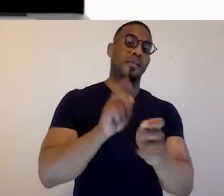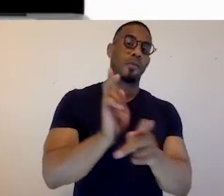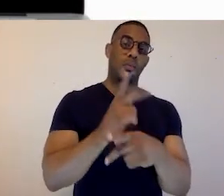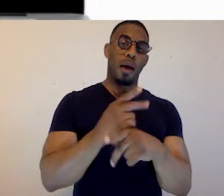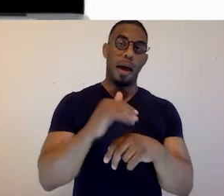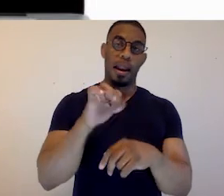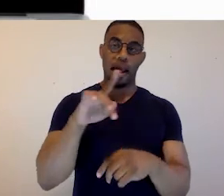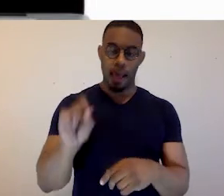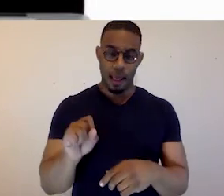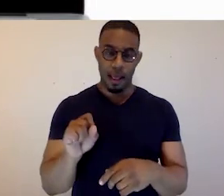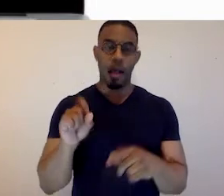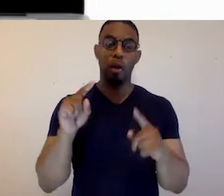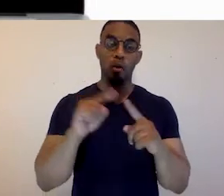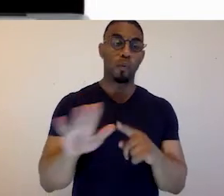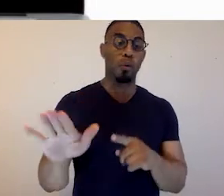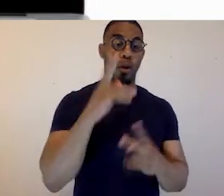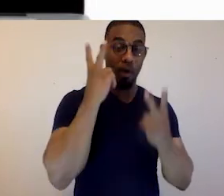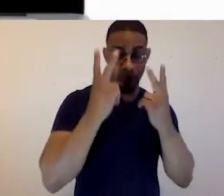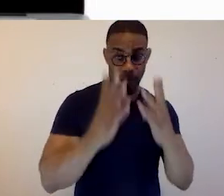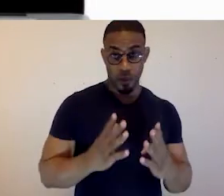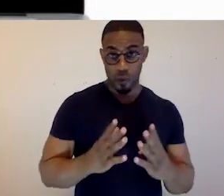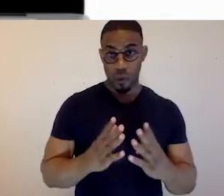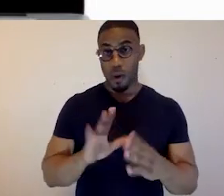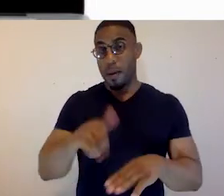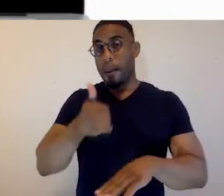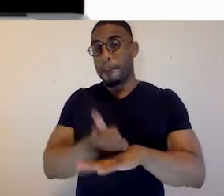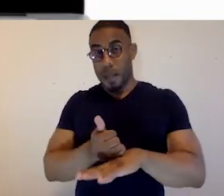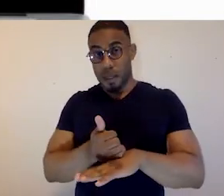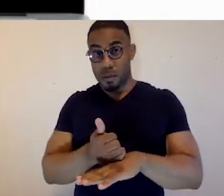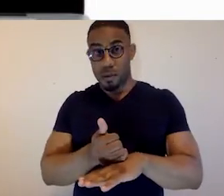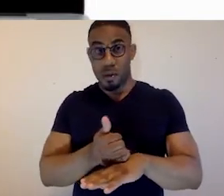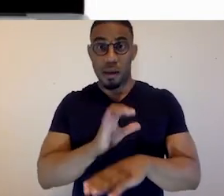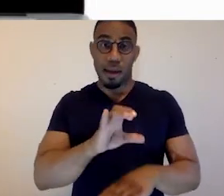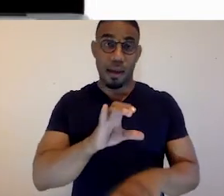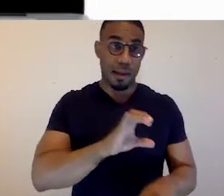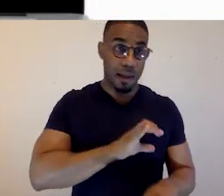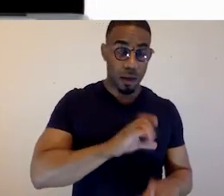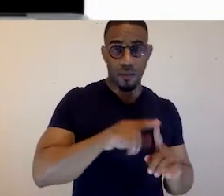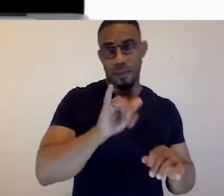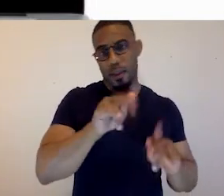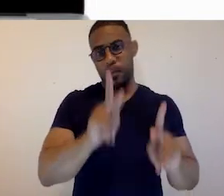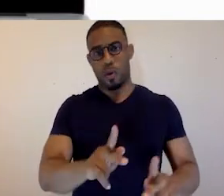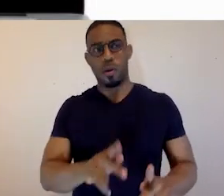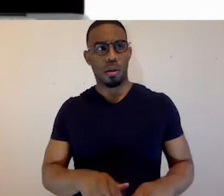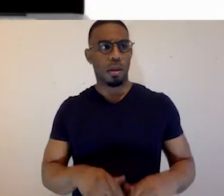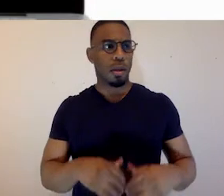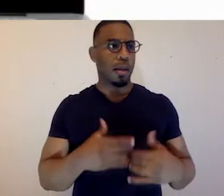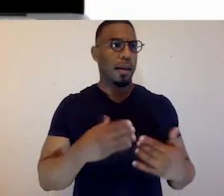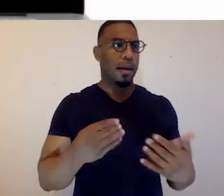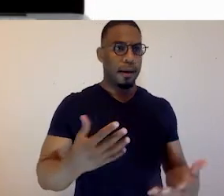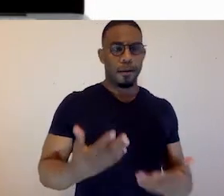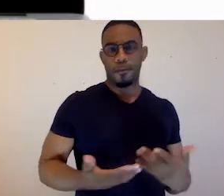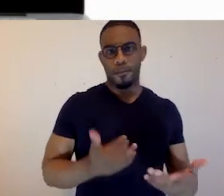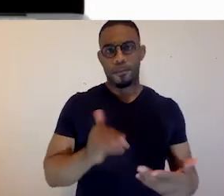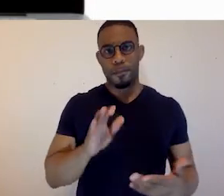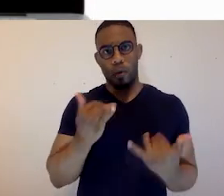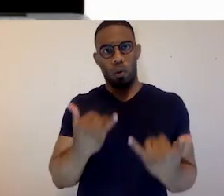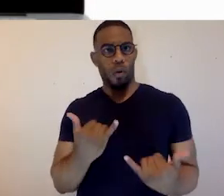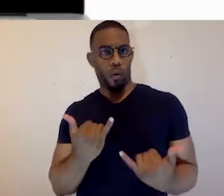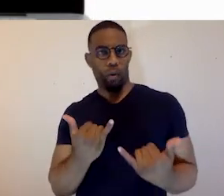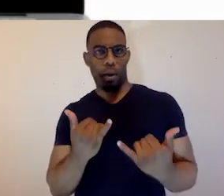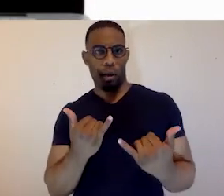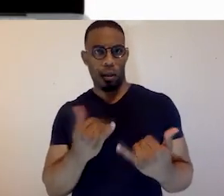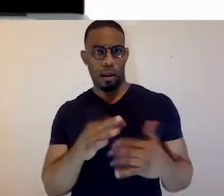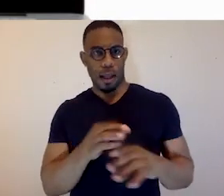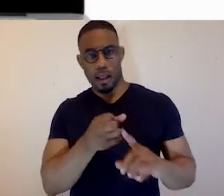product ads to their visitors based on characteristics of that person and their current